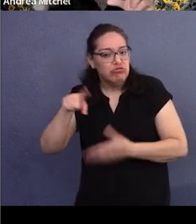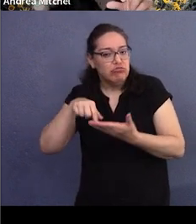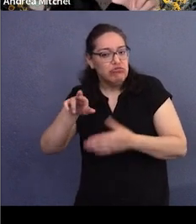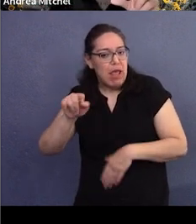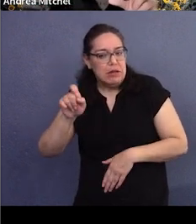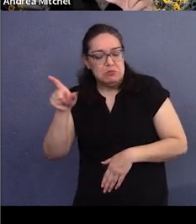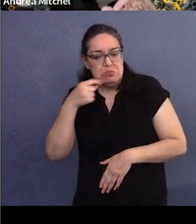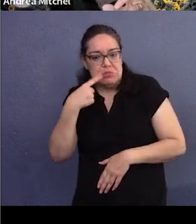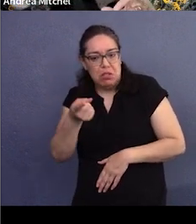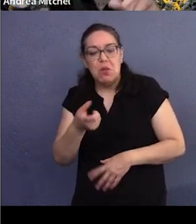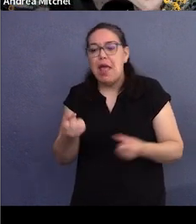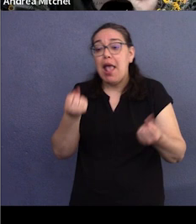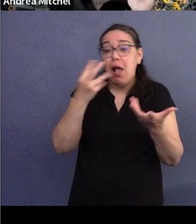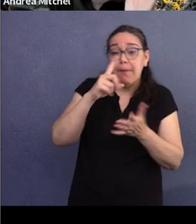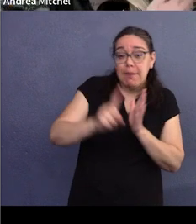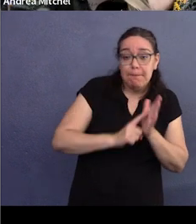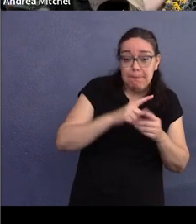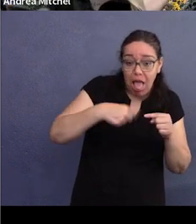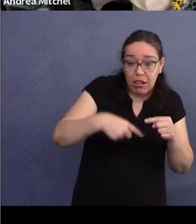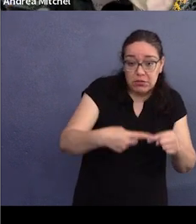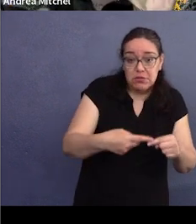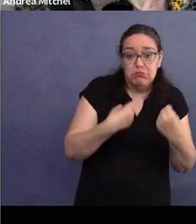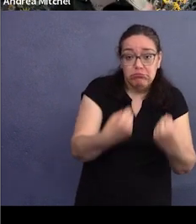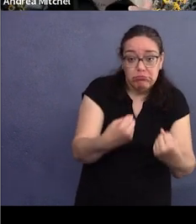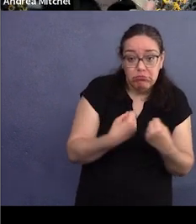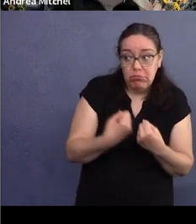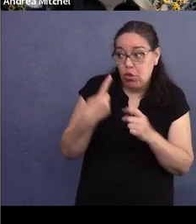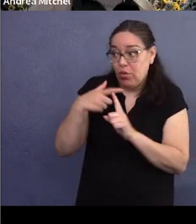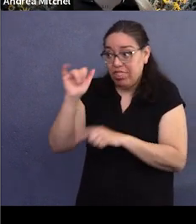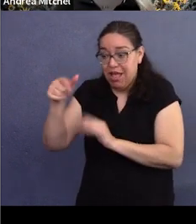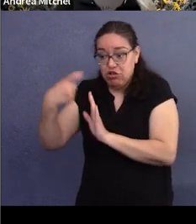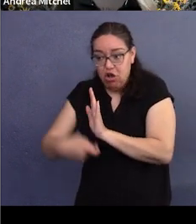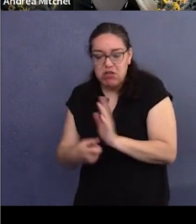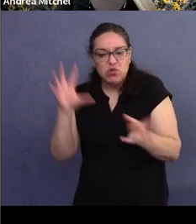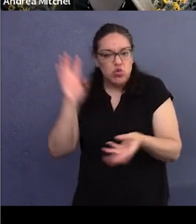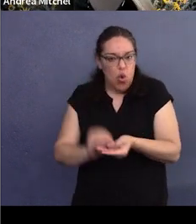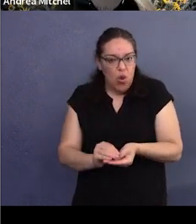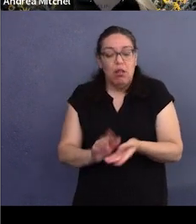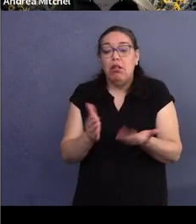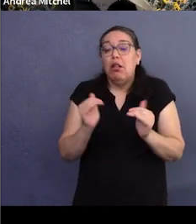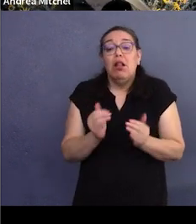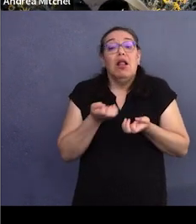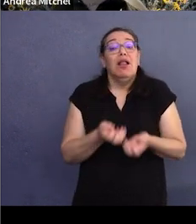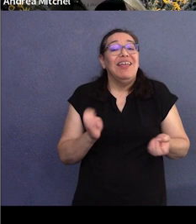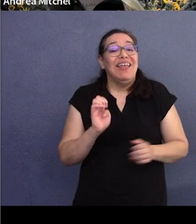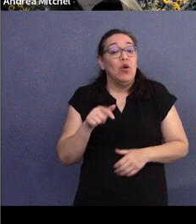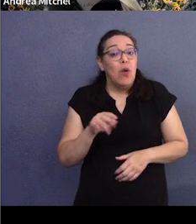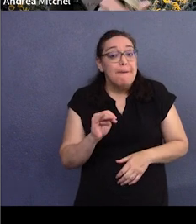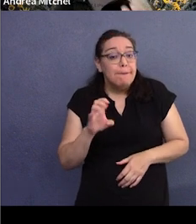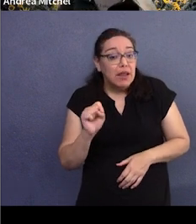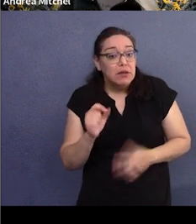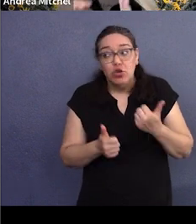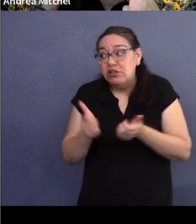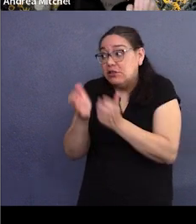put how many miles at that cost, what the total is, and then just go through. If you have equipment, what equipment you'd be